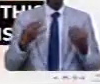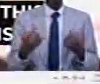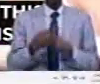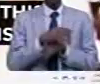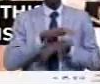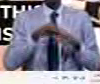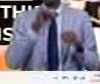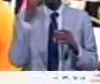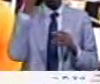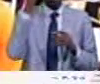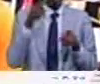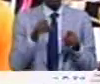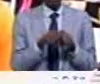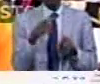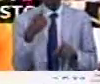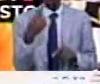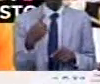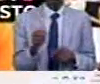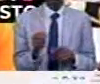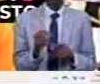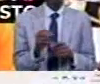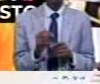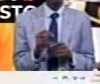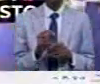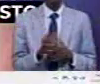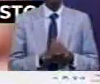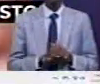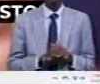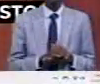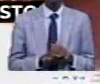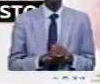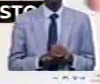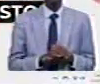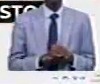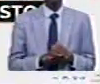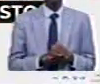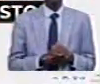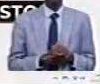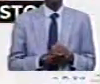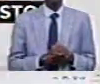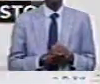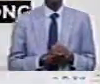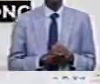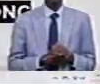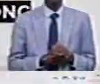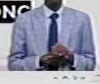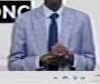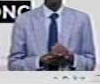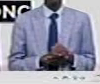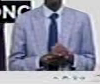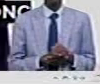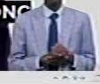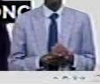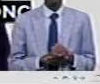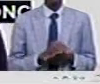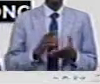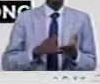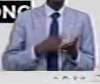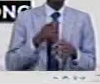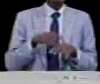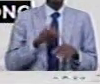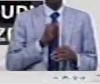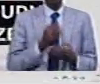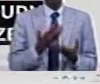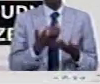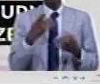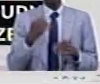missed. Sometimes I wish the clock should stop, to look back at everything, to correct what I've done wrong. Looking back at everything, I try not to